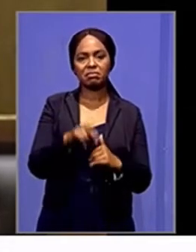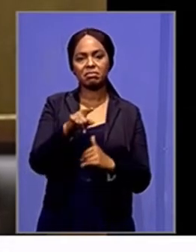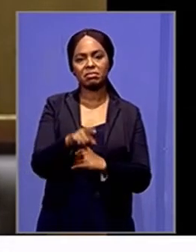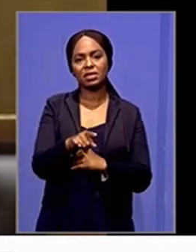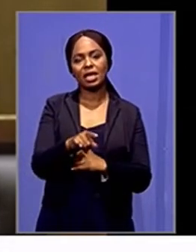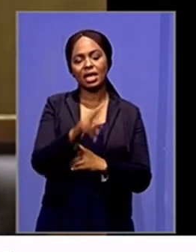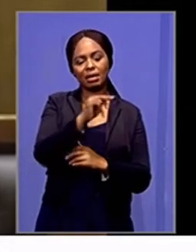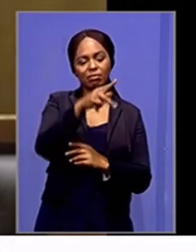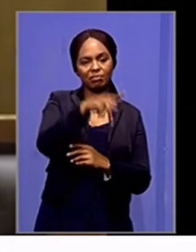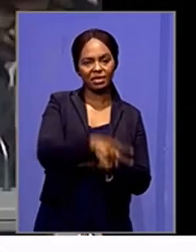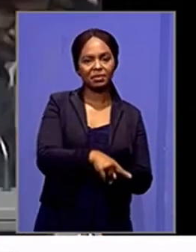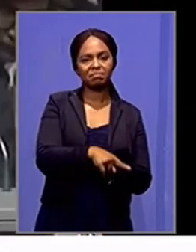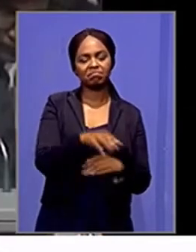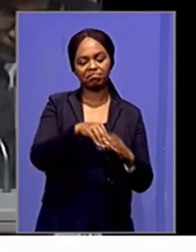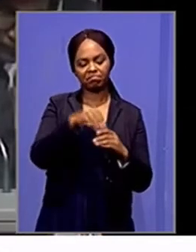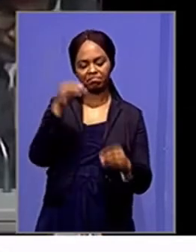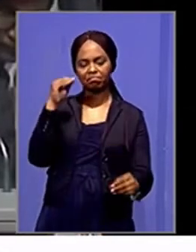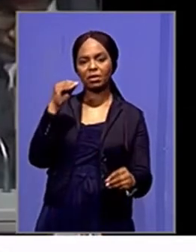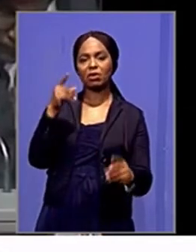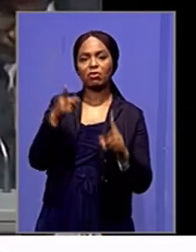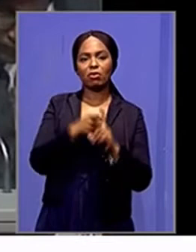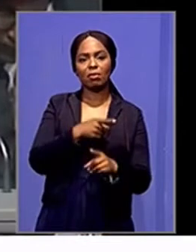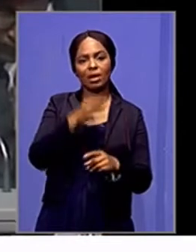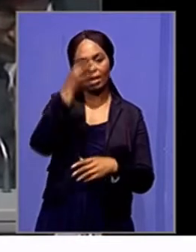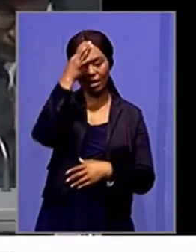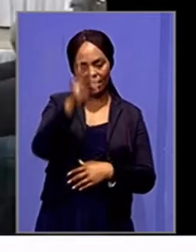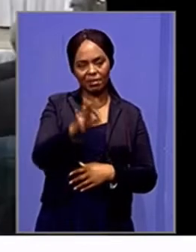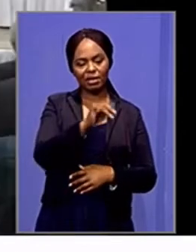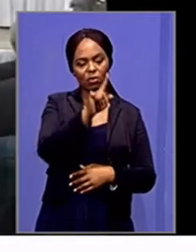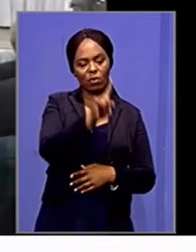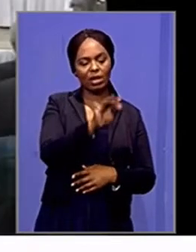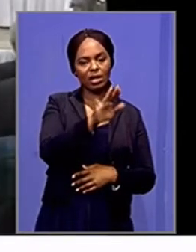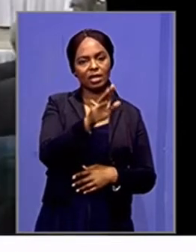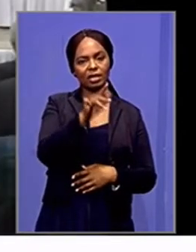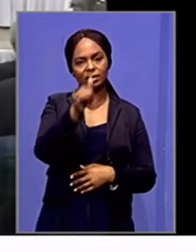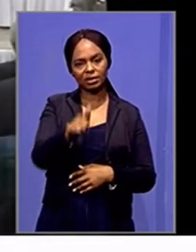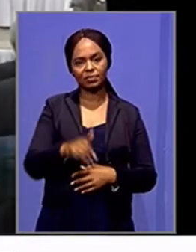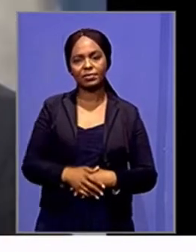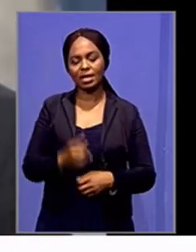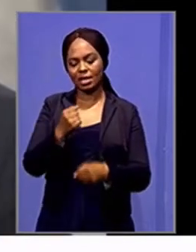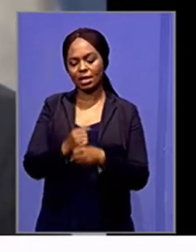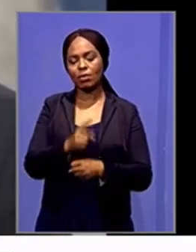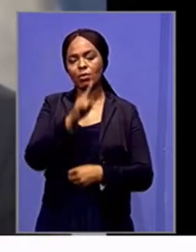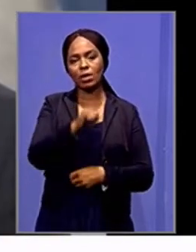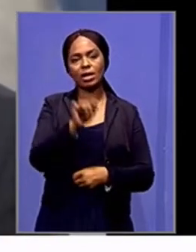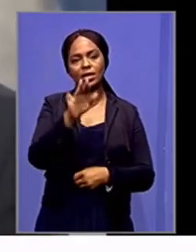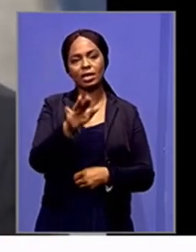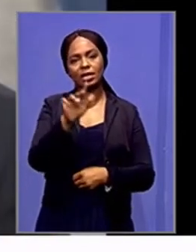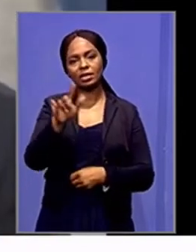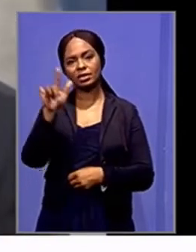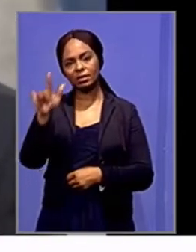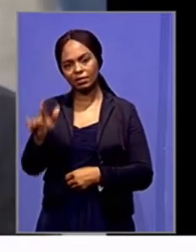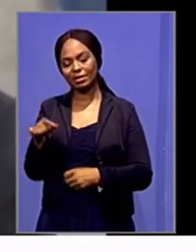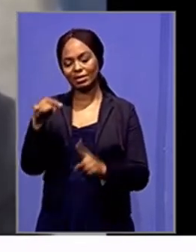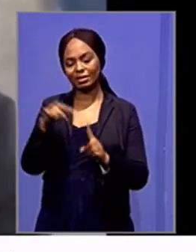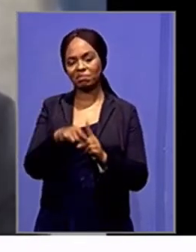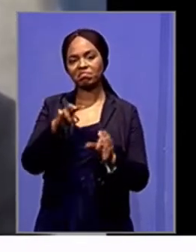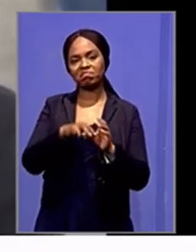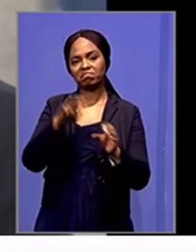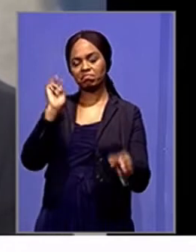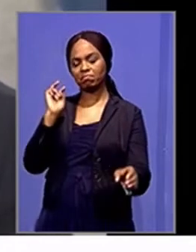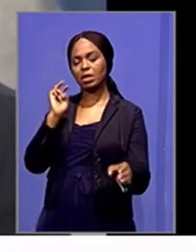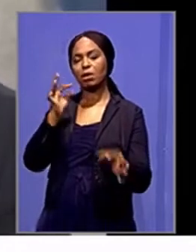pusong ka 1996. Ngwaga o latelang wa 1997, De Klerk o ne a tlogela dipolotiki.